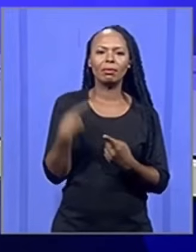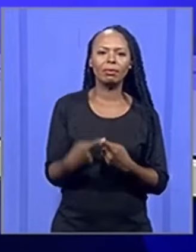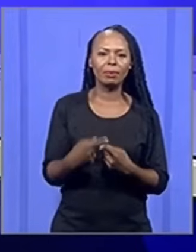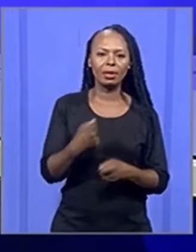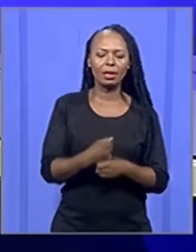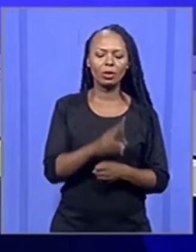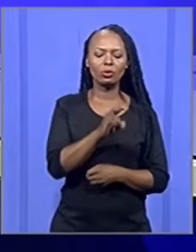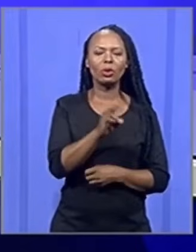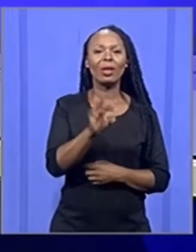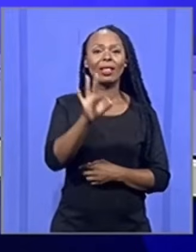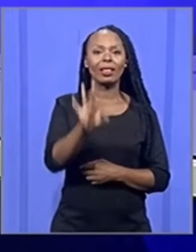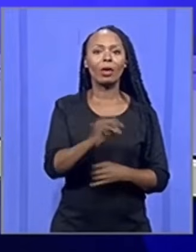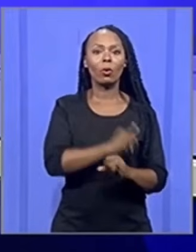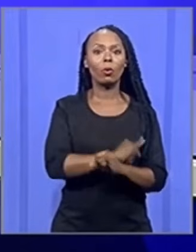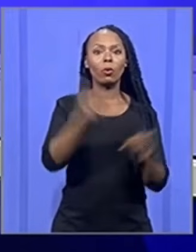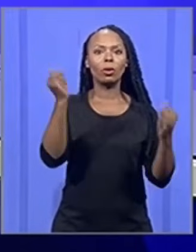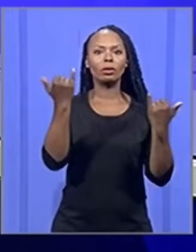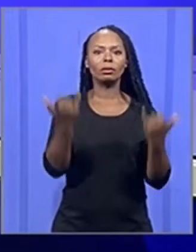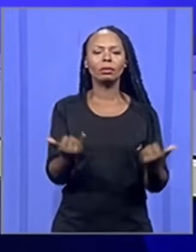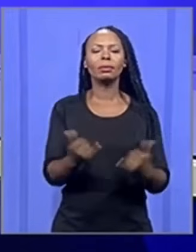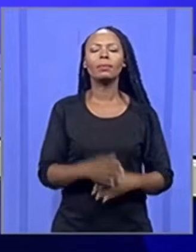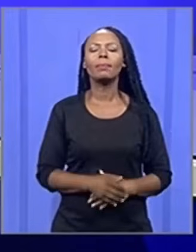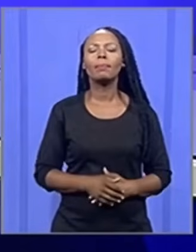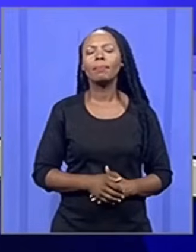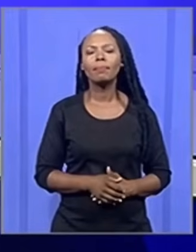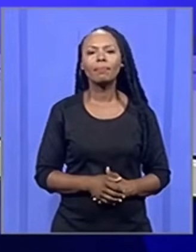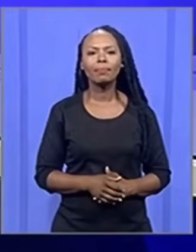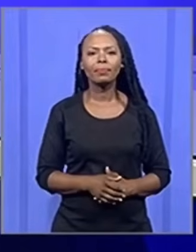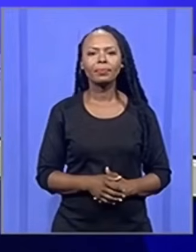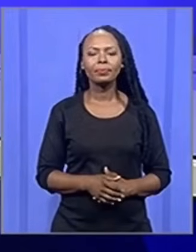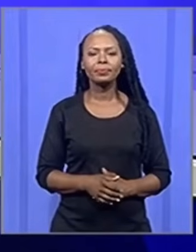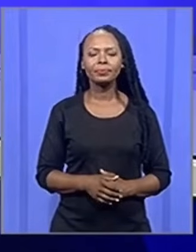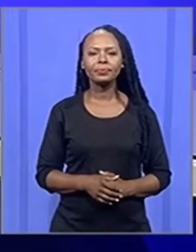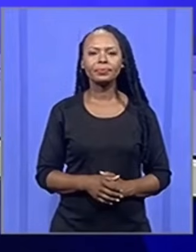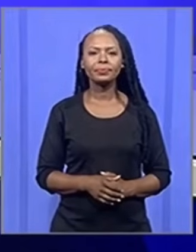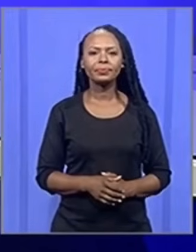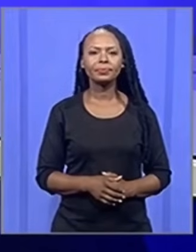nageng segolobogolo mo ngwageng wa 2023.